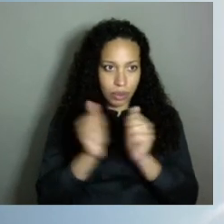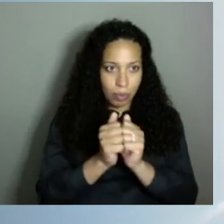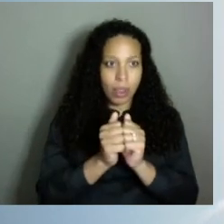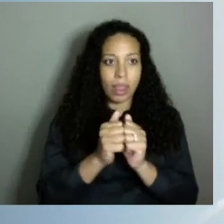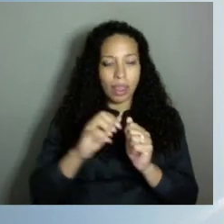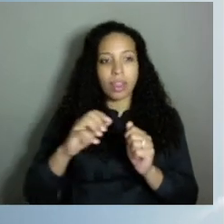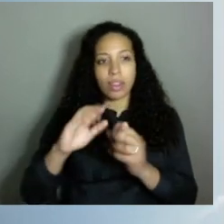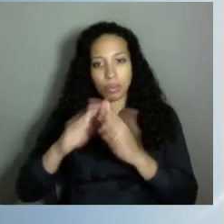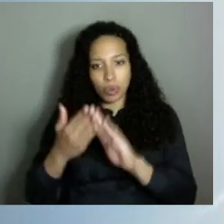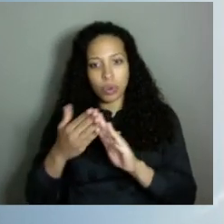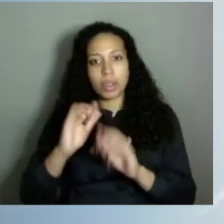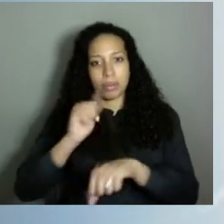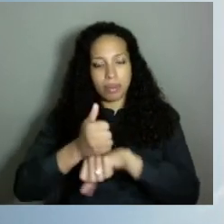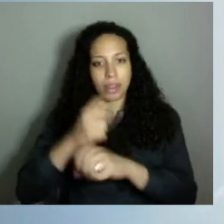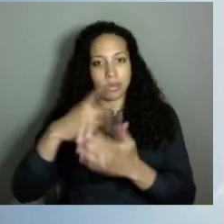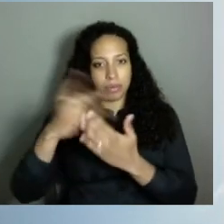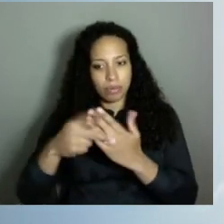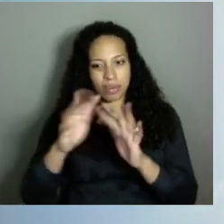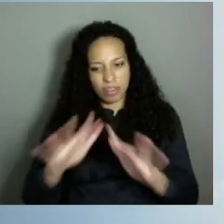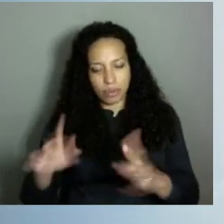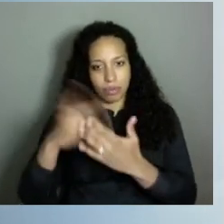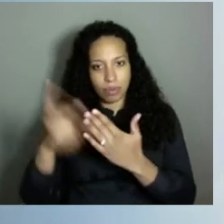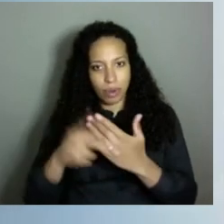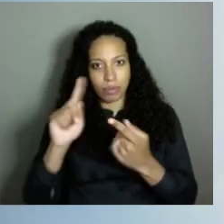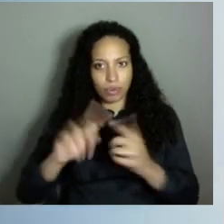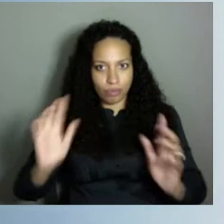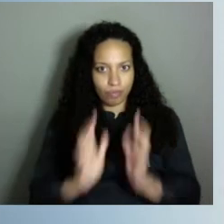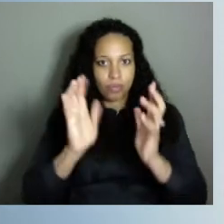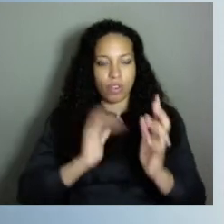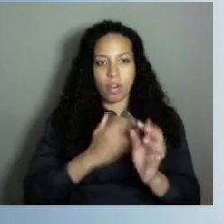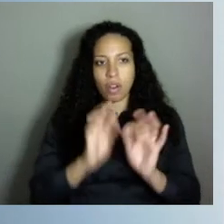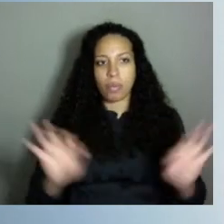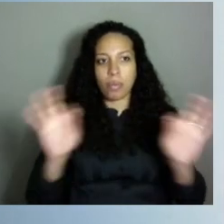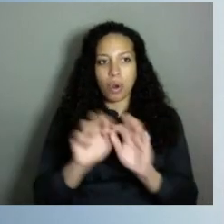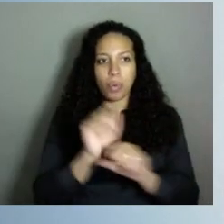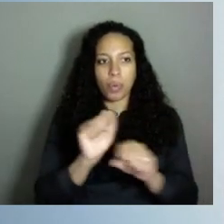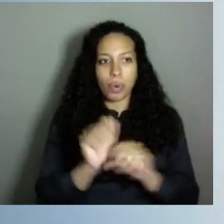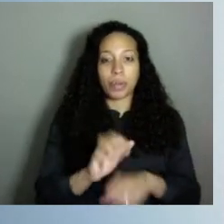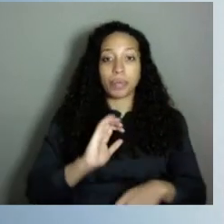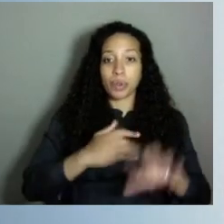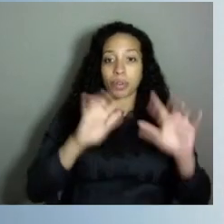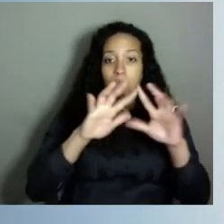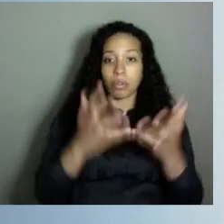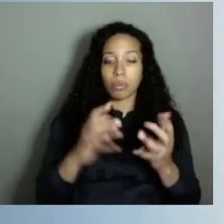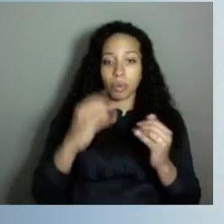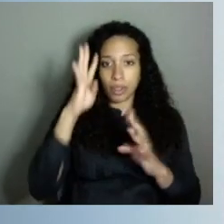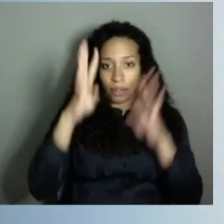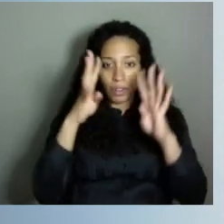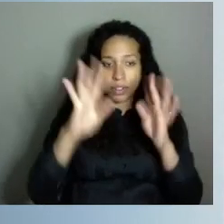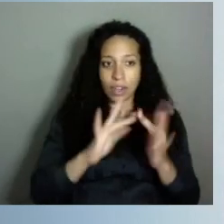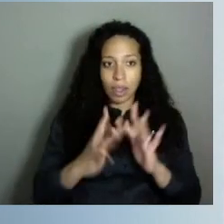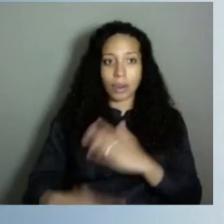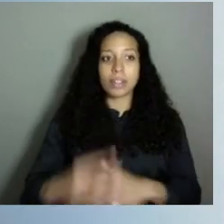diversity programs to drive forward this important work together. Our global innovation network is powered by the ideas and